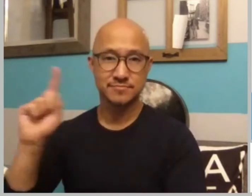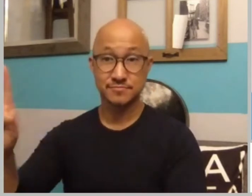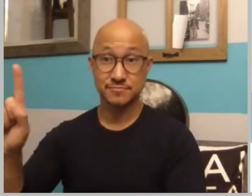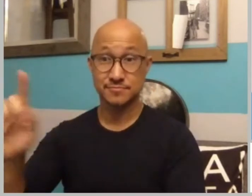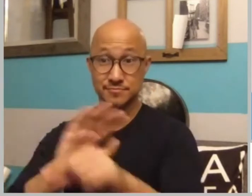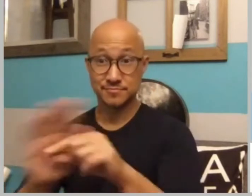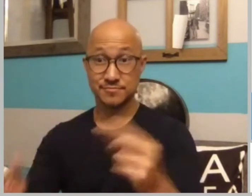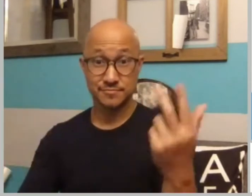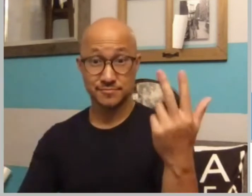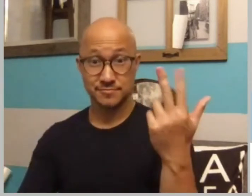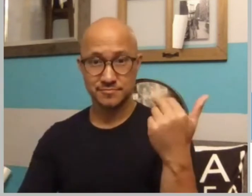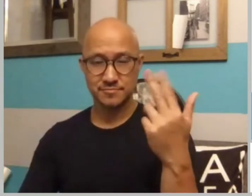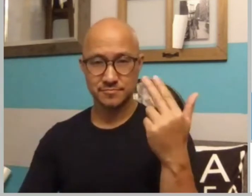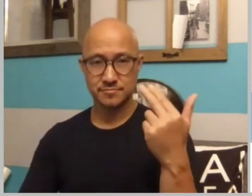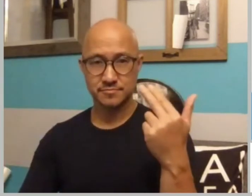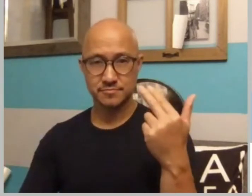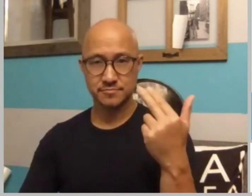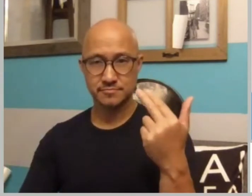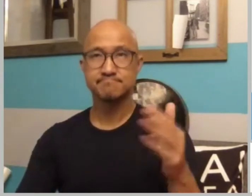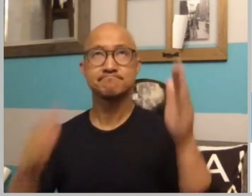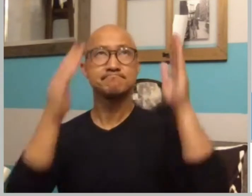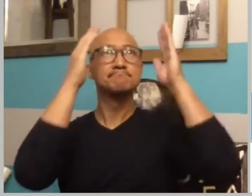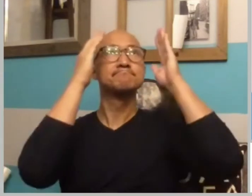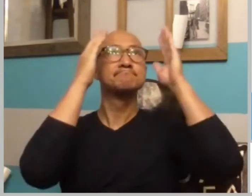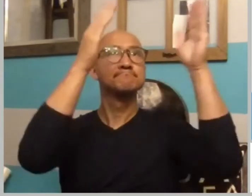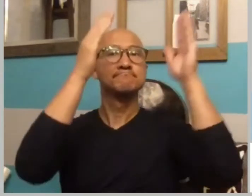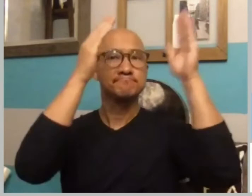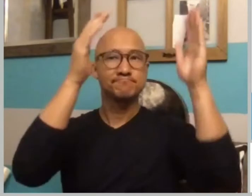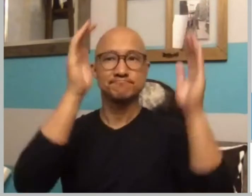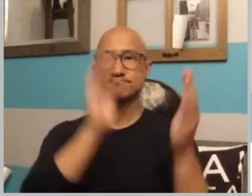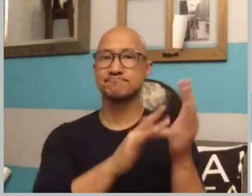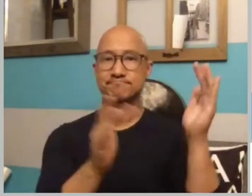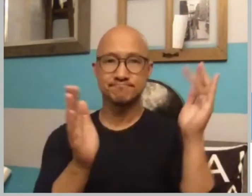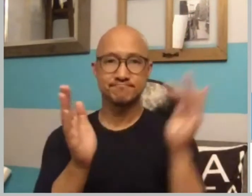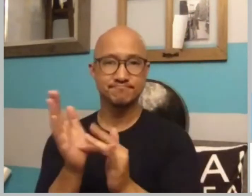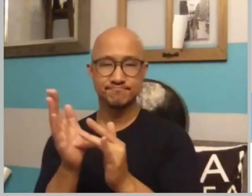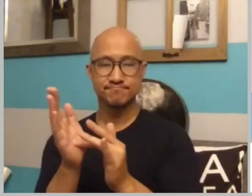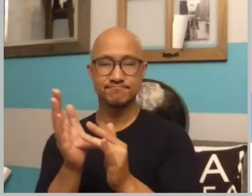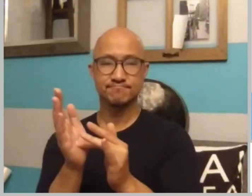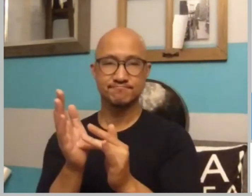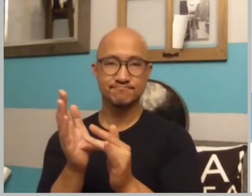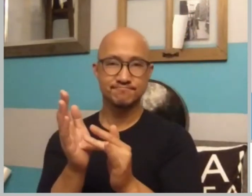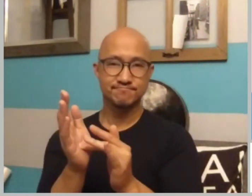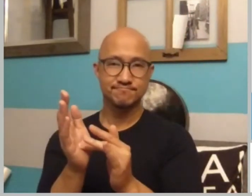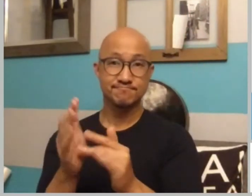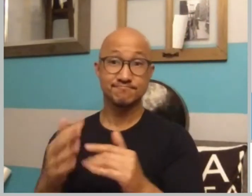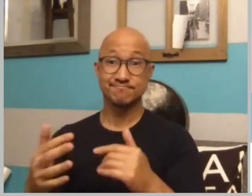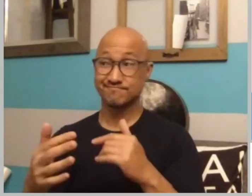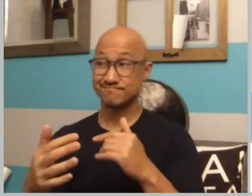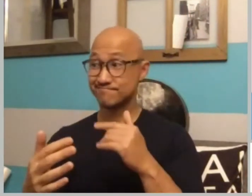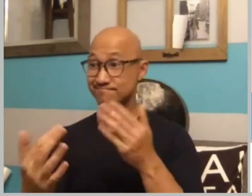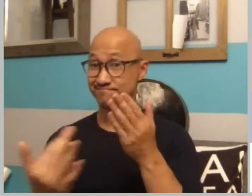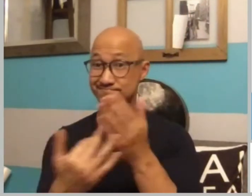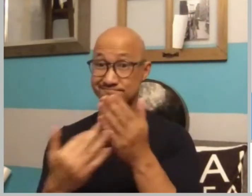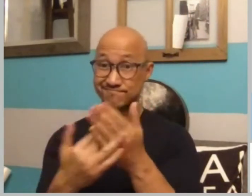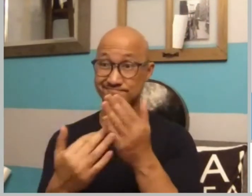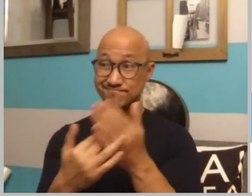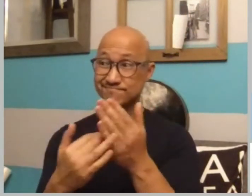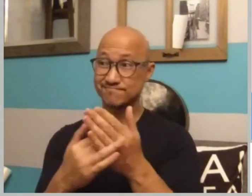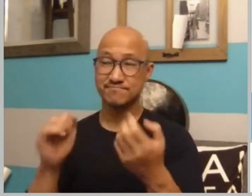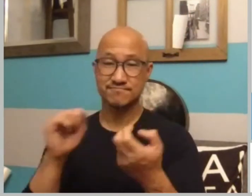fixed on Jesus in the face of persecution, in the face of adversity. I know that we've gone through so much in the past